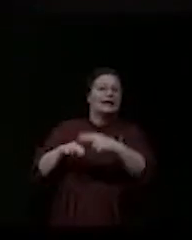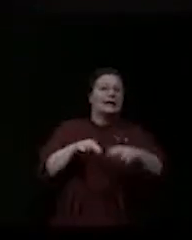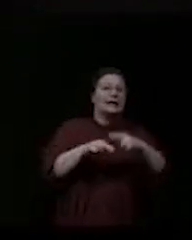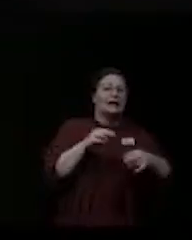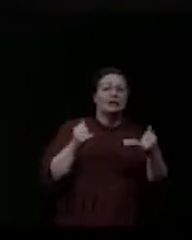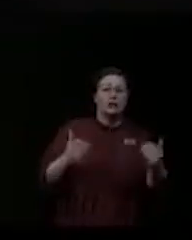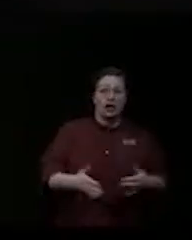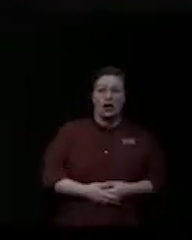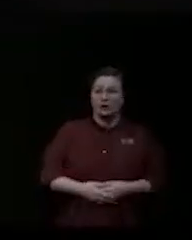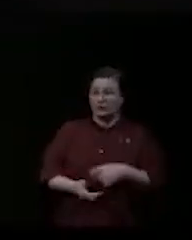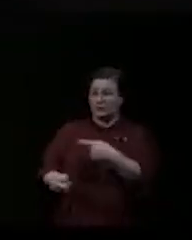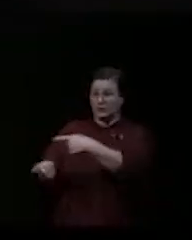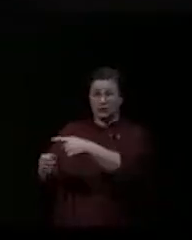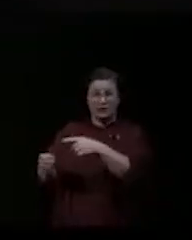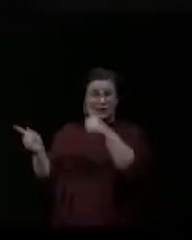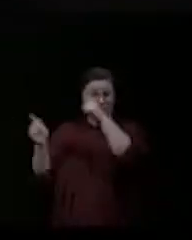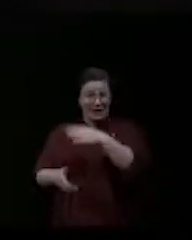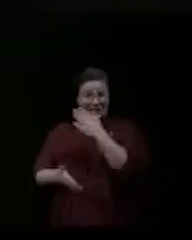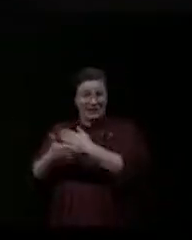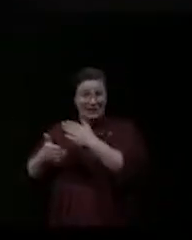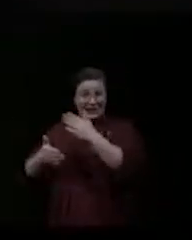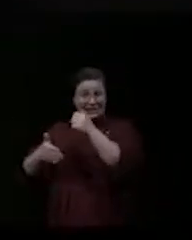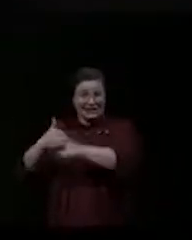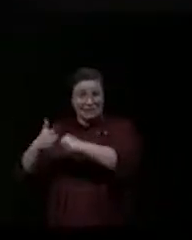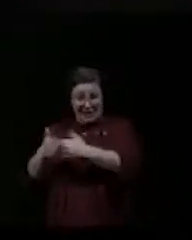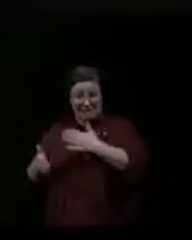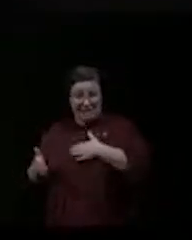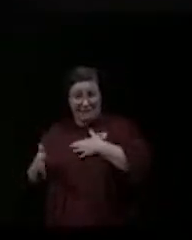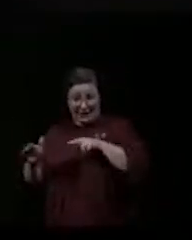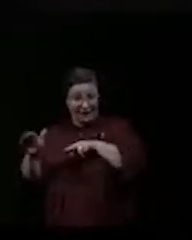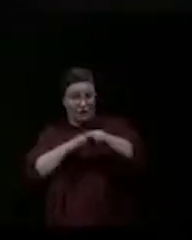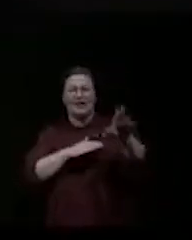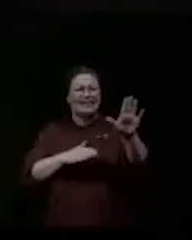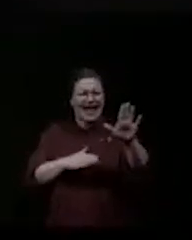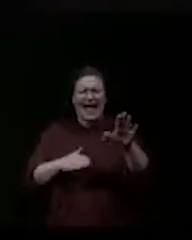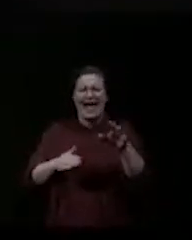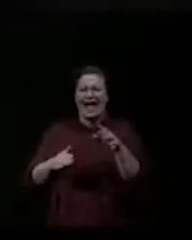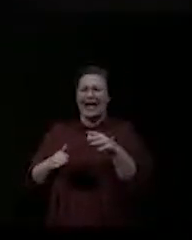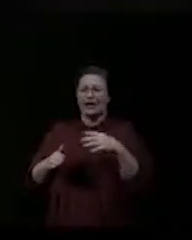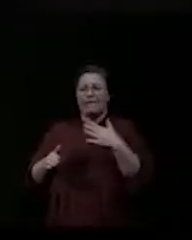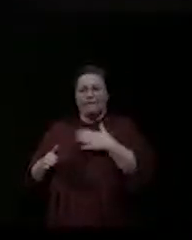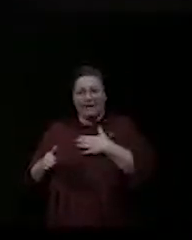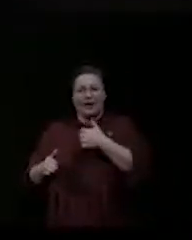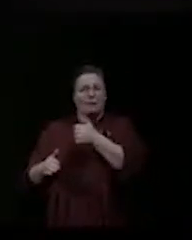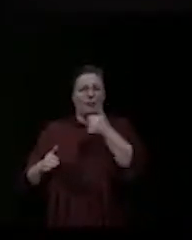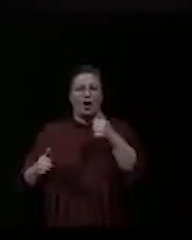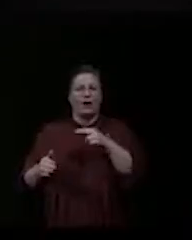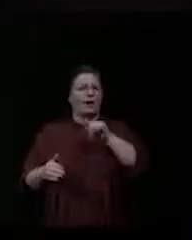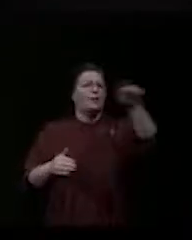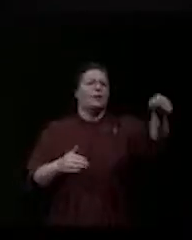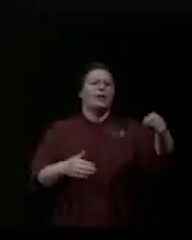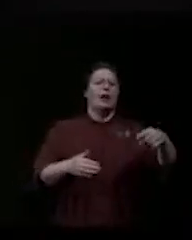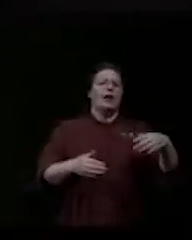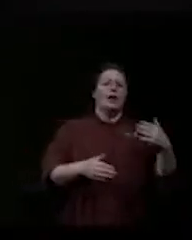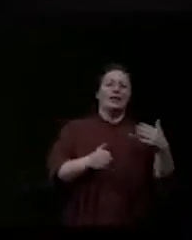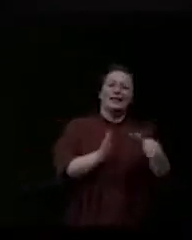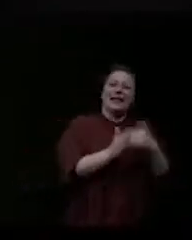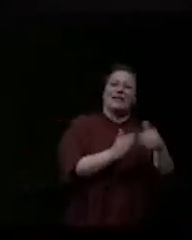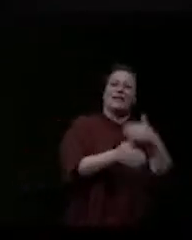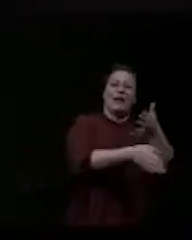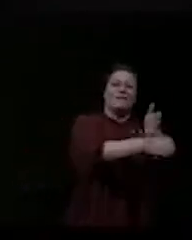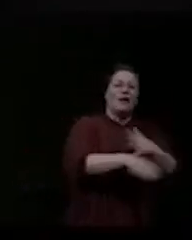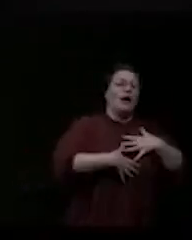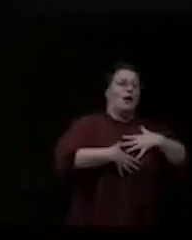use the asylum route. They only need some time to get temporary protection and return to their countries